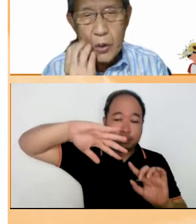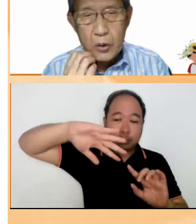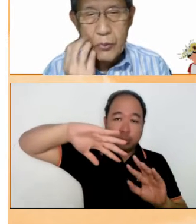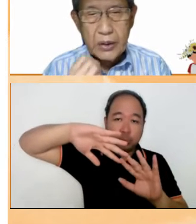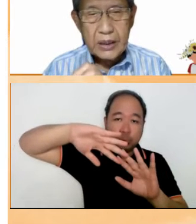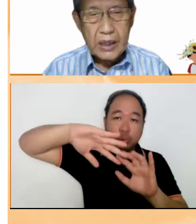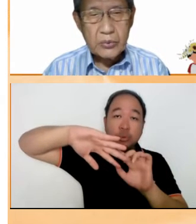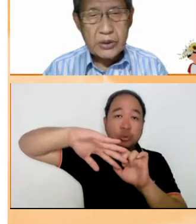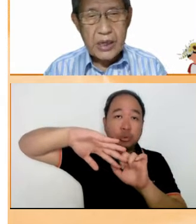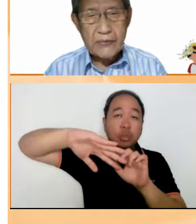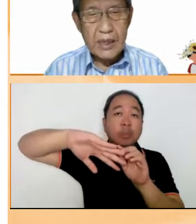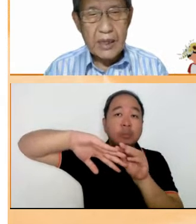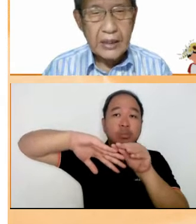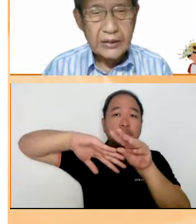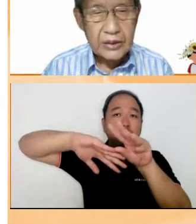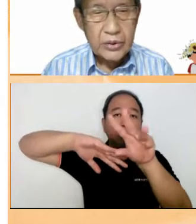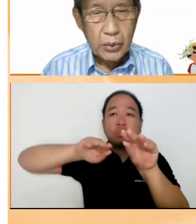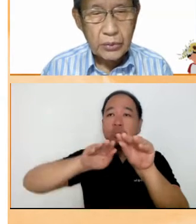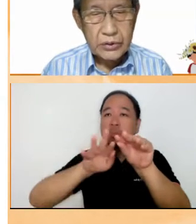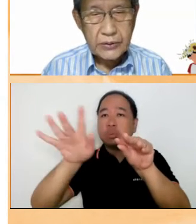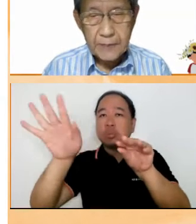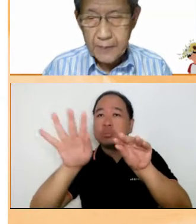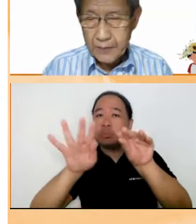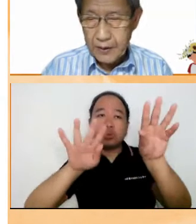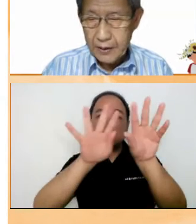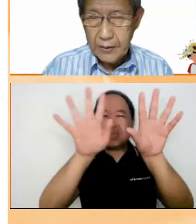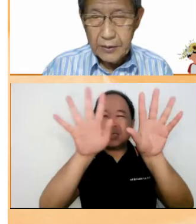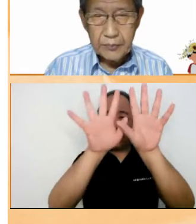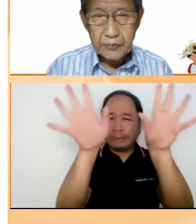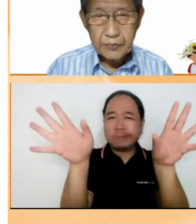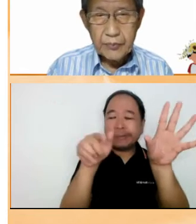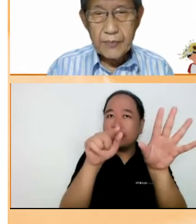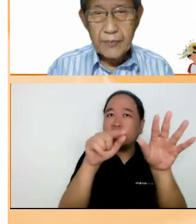to communicate with several other neurons.